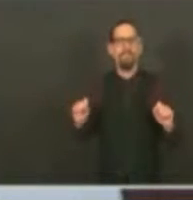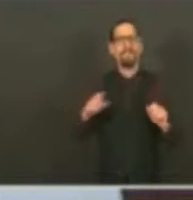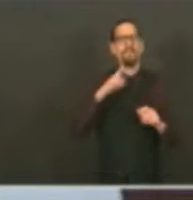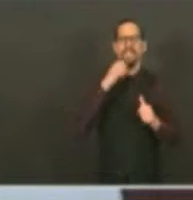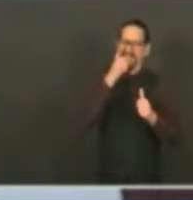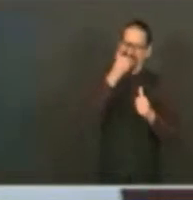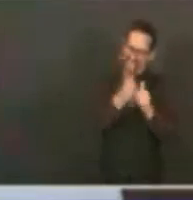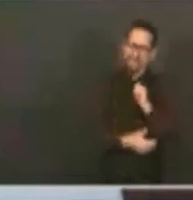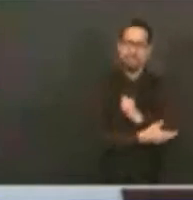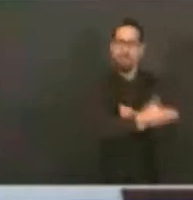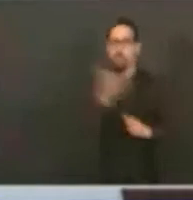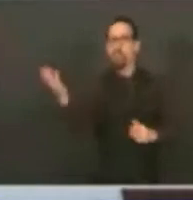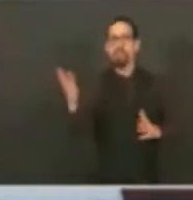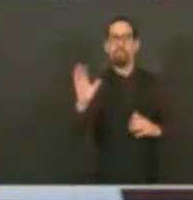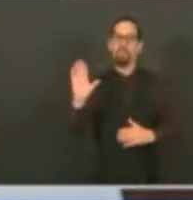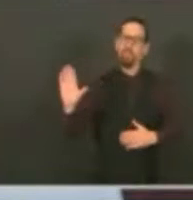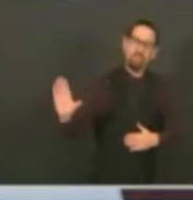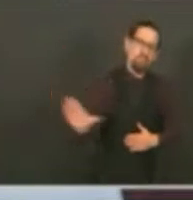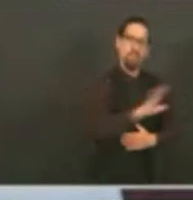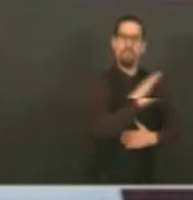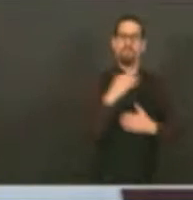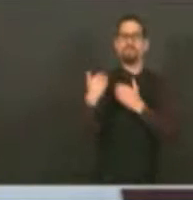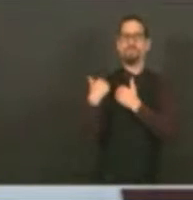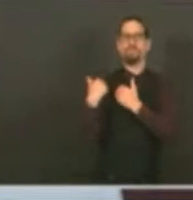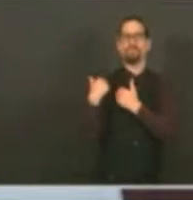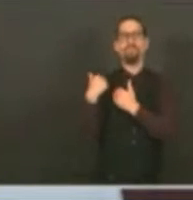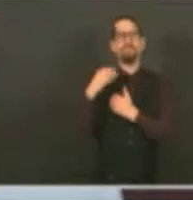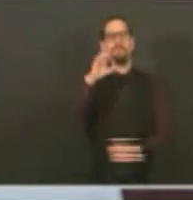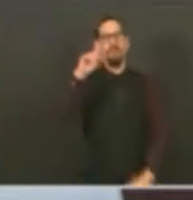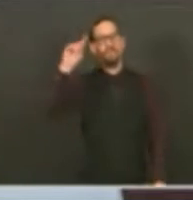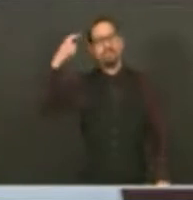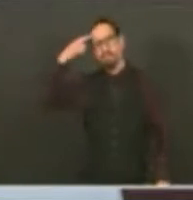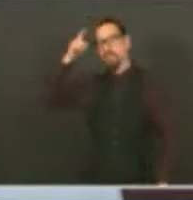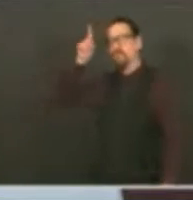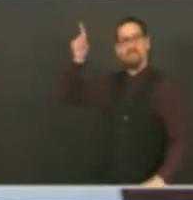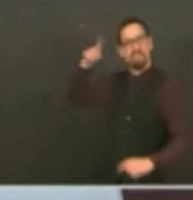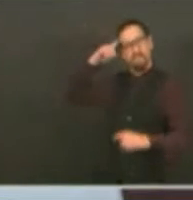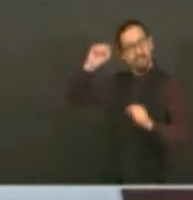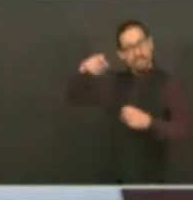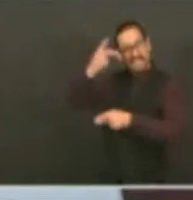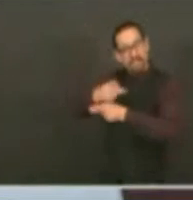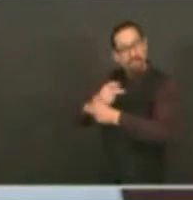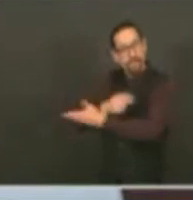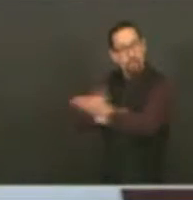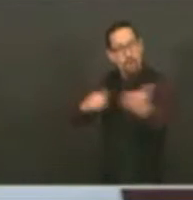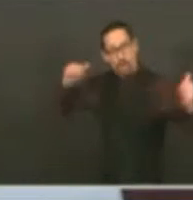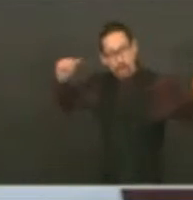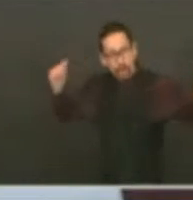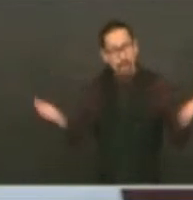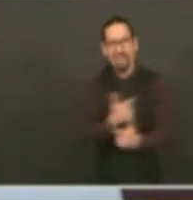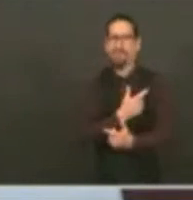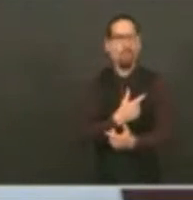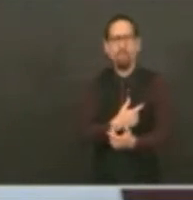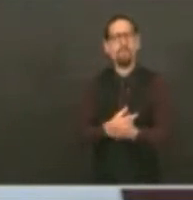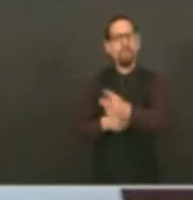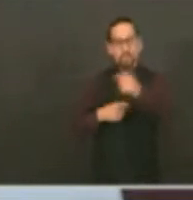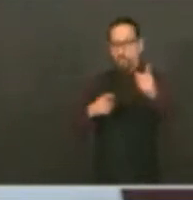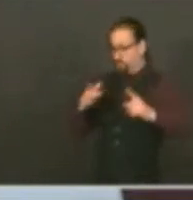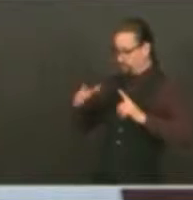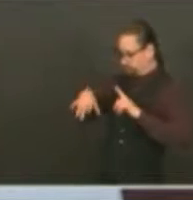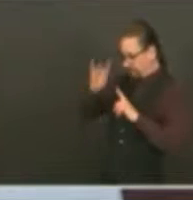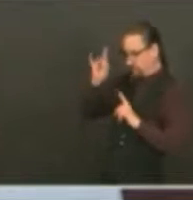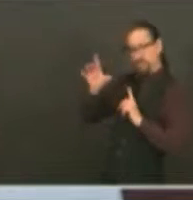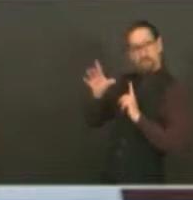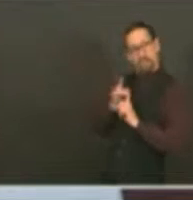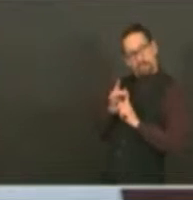do everything. You have to take control. So go get yourself tested, protect your family, protect your household, protect your